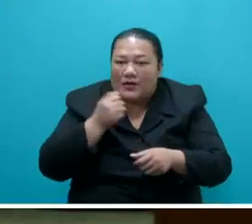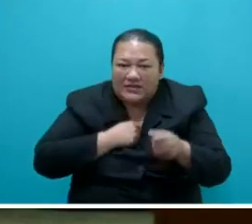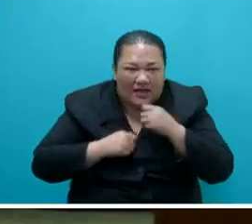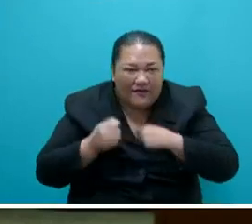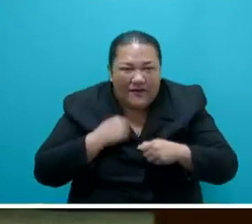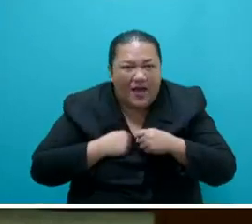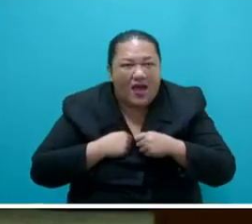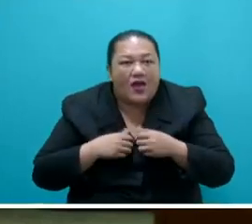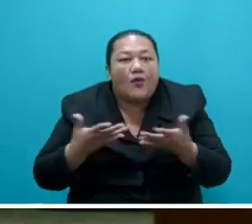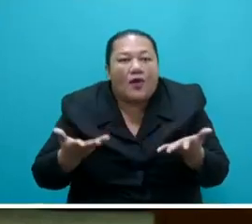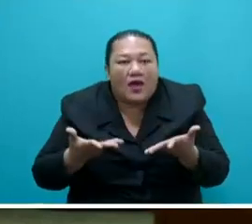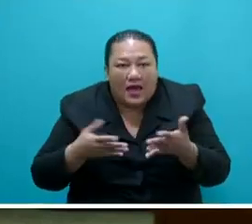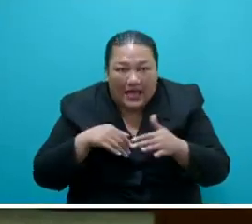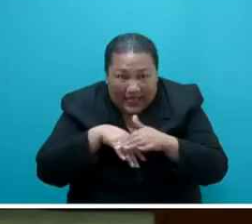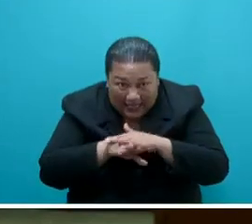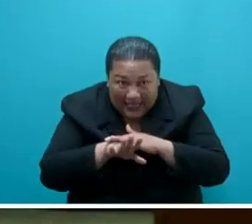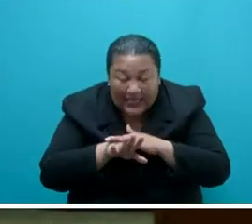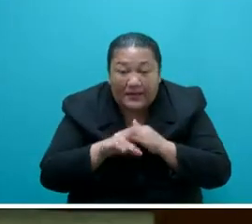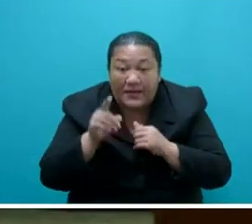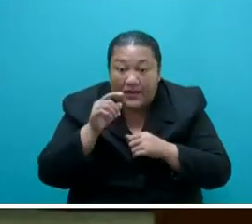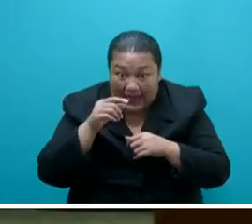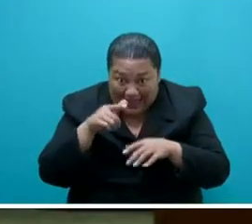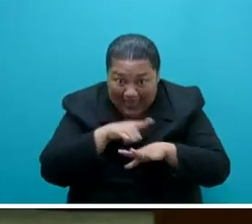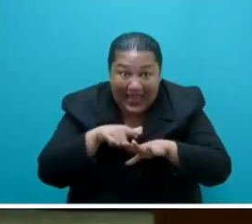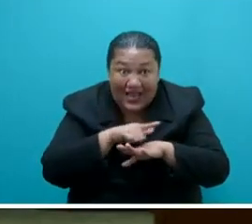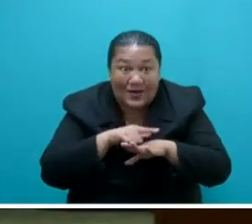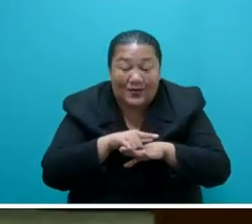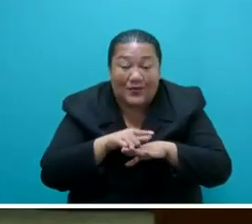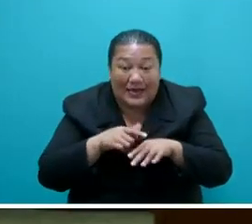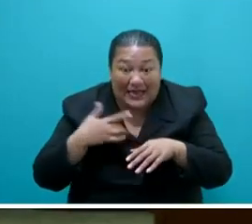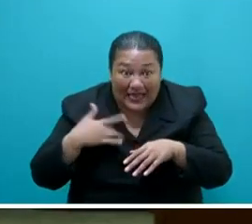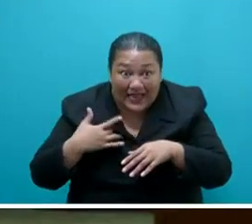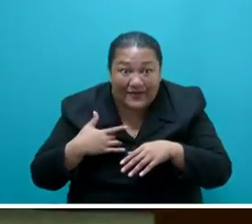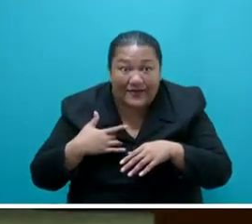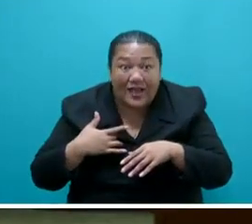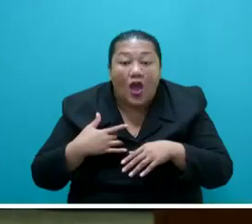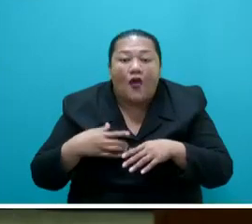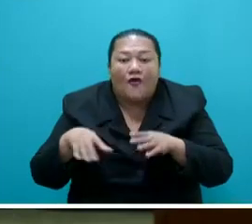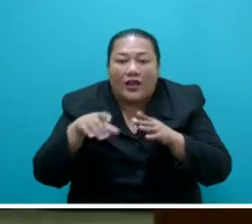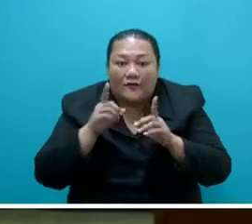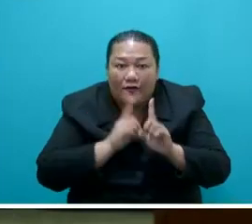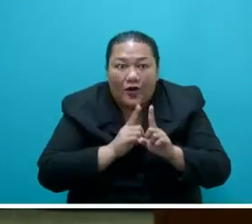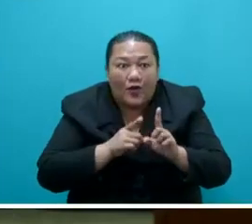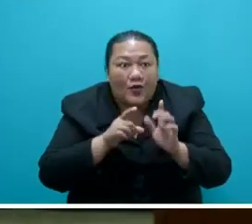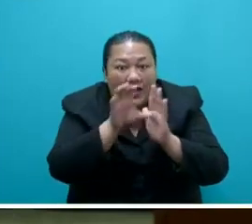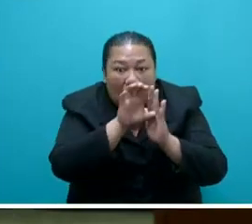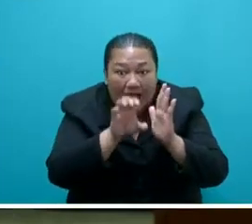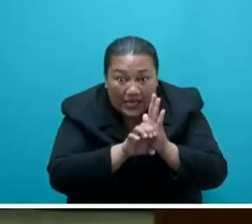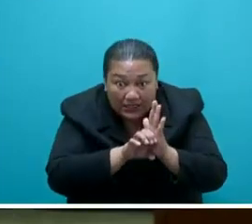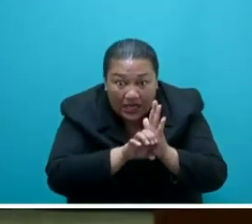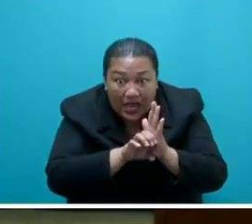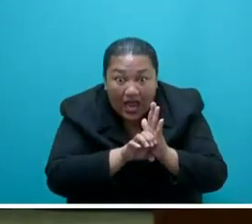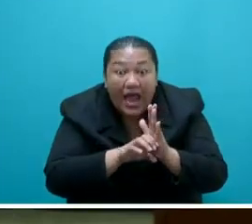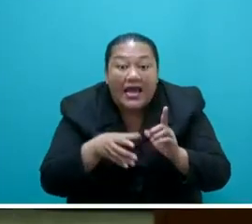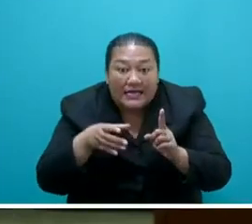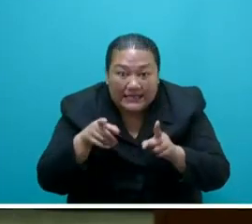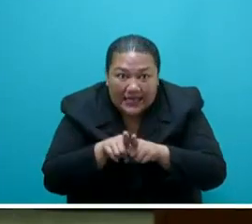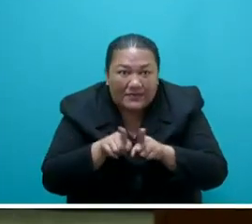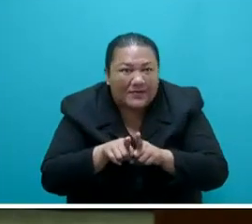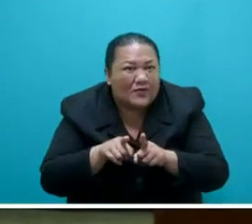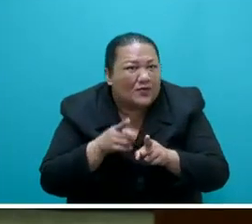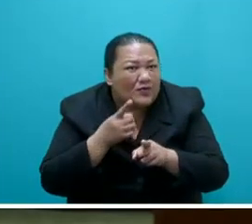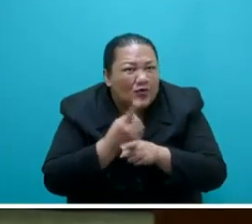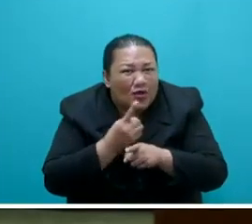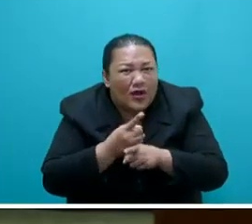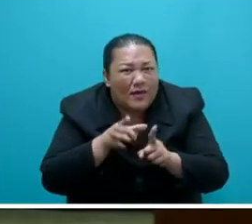live, with land we own, and with a constitution that forever protects our unique culture, customs, tradition, language,